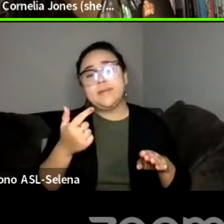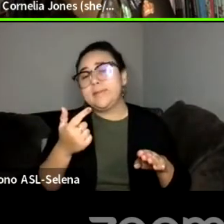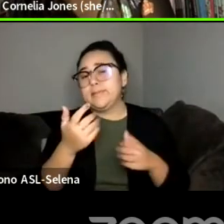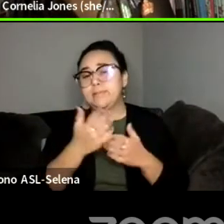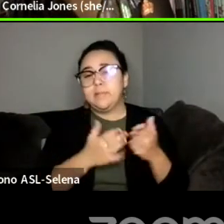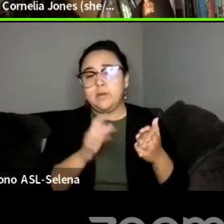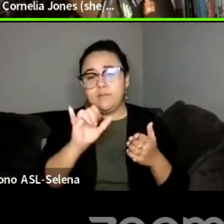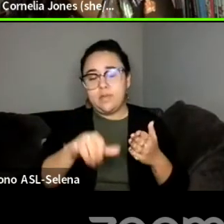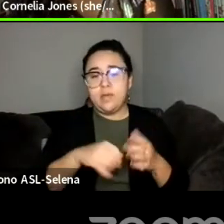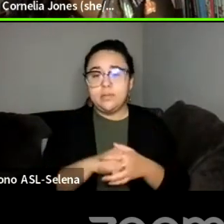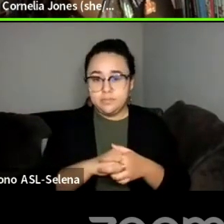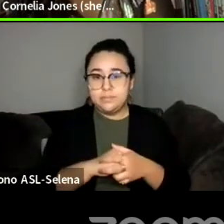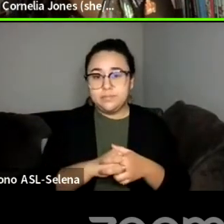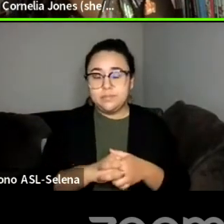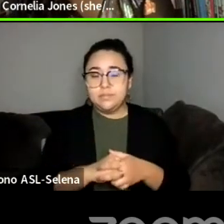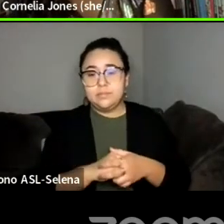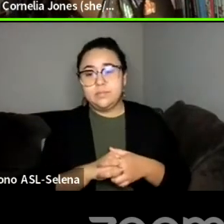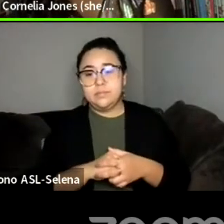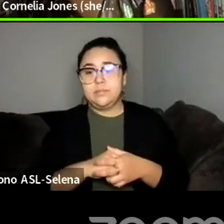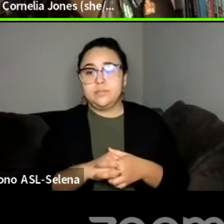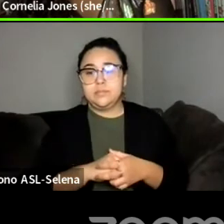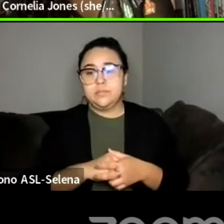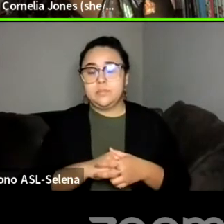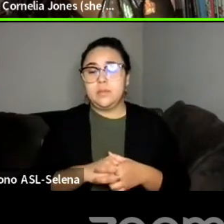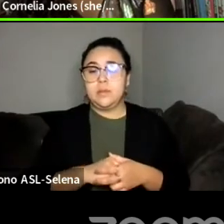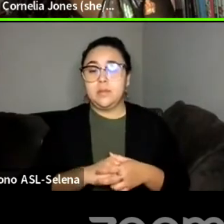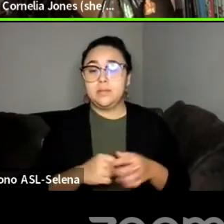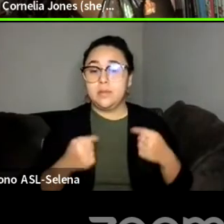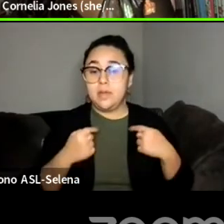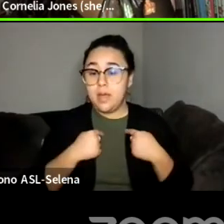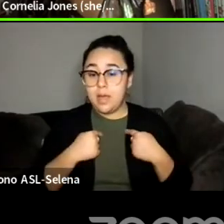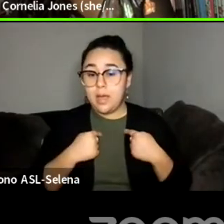part of that. And, you know,